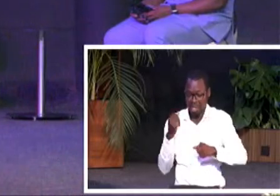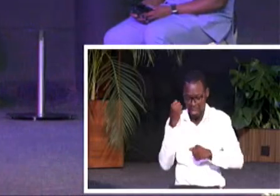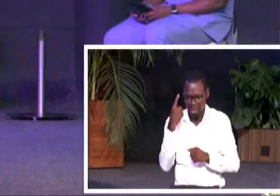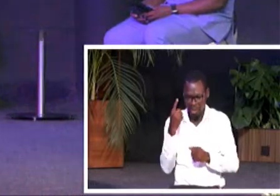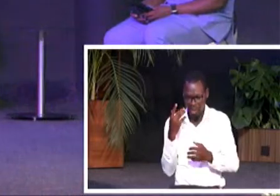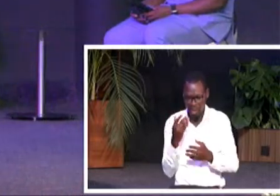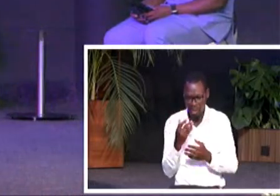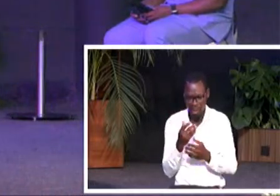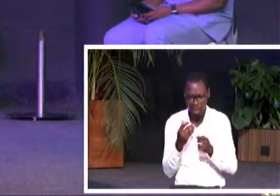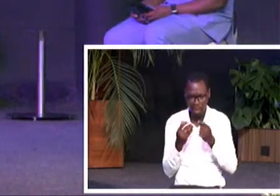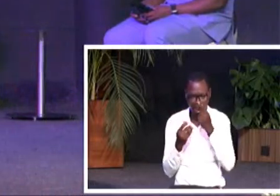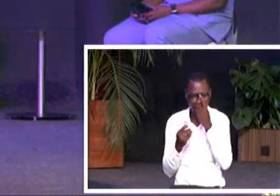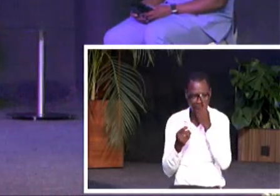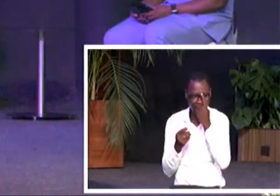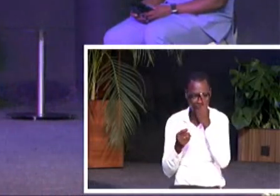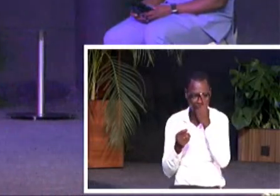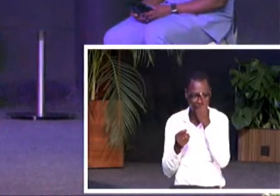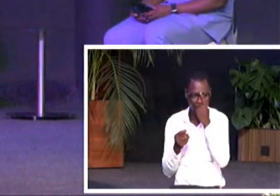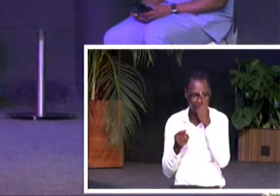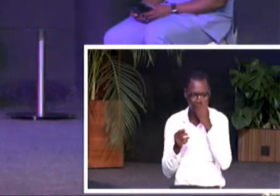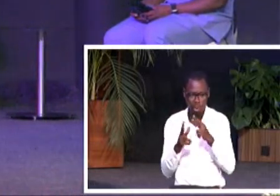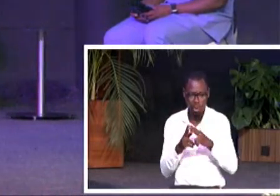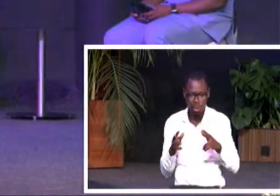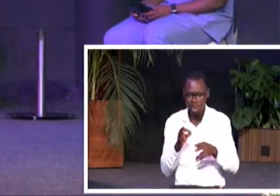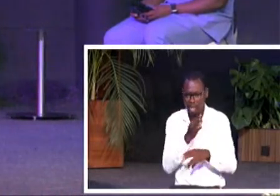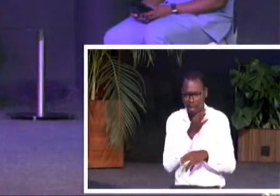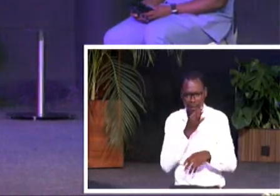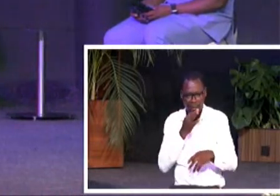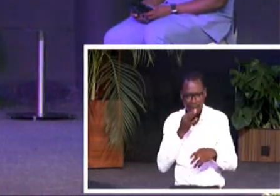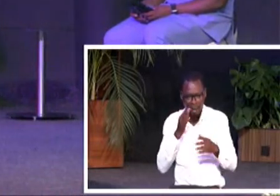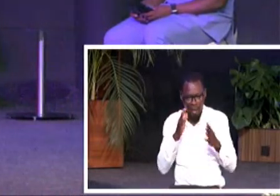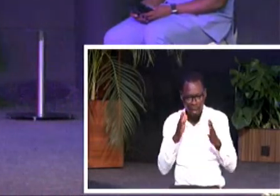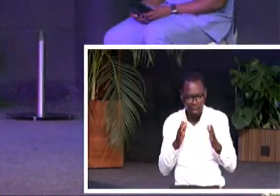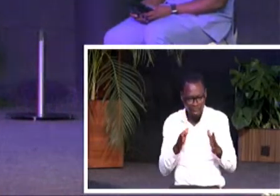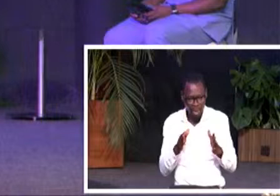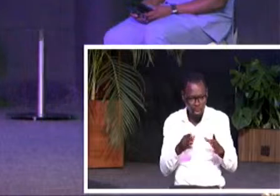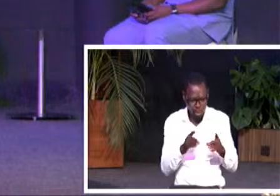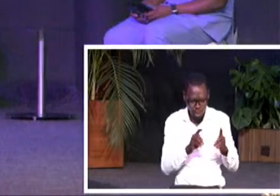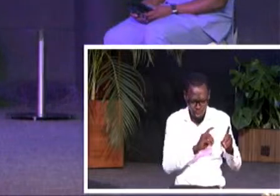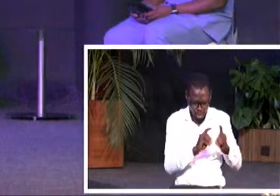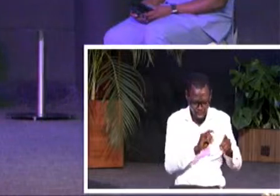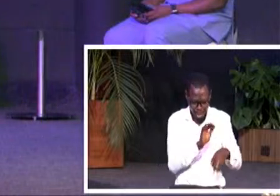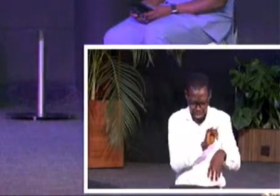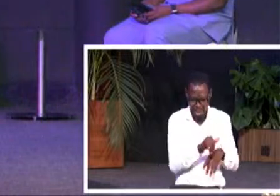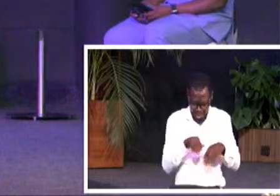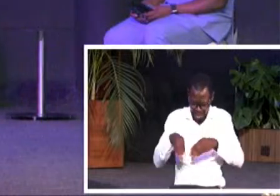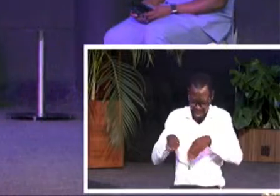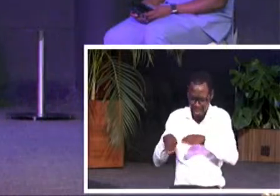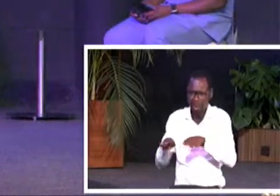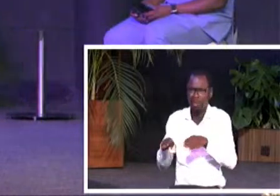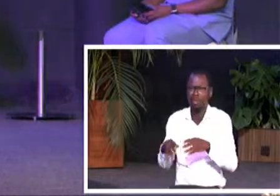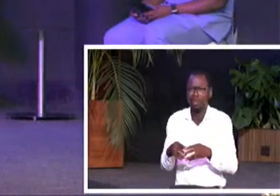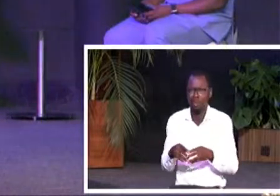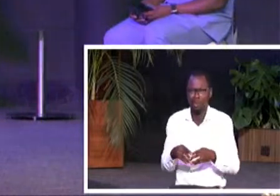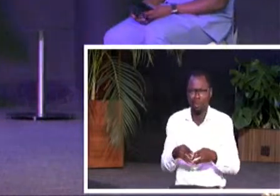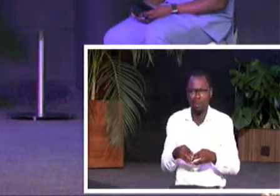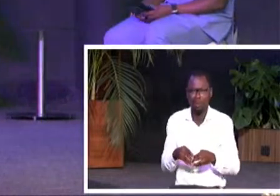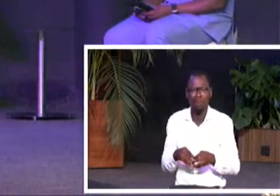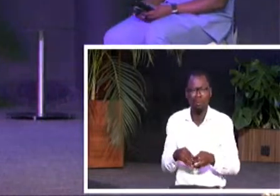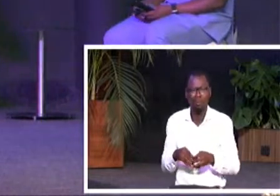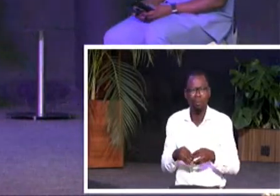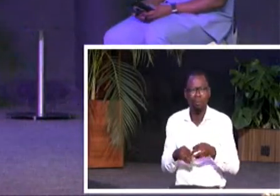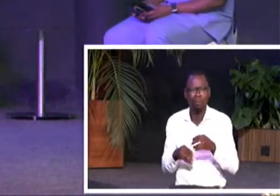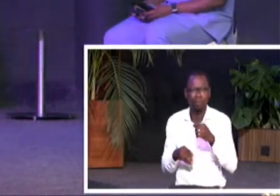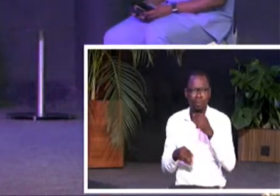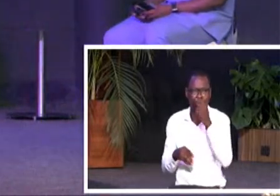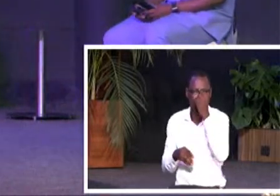requires a premium. So there are farmers who do organic and they sell at a premium. Excellent. Good.